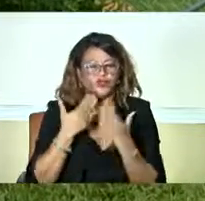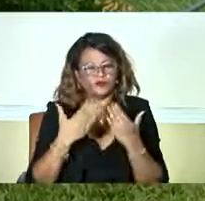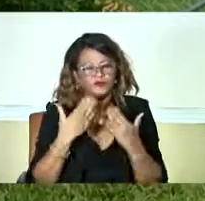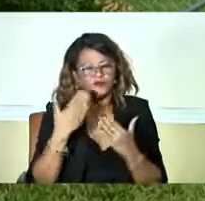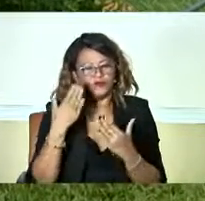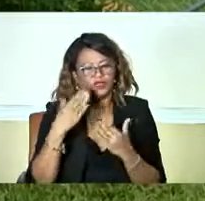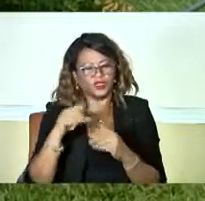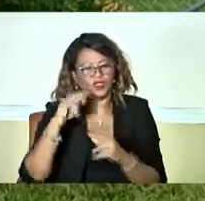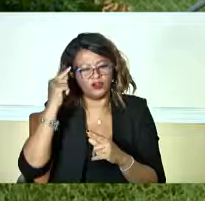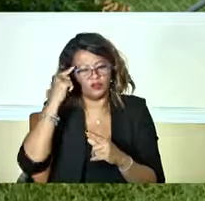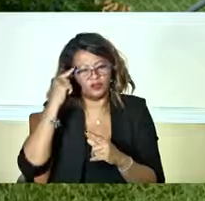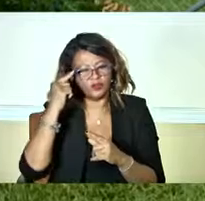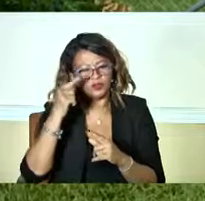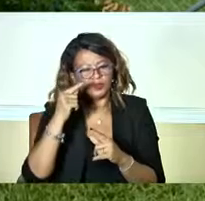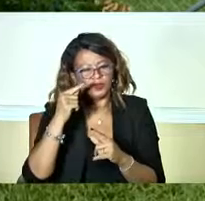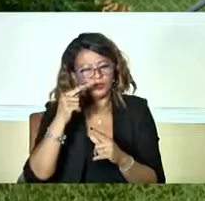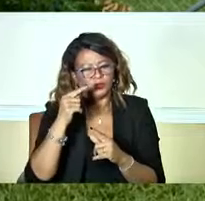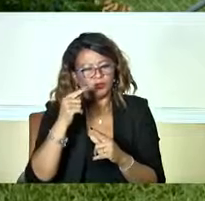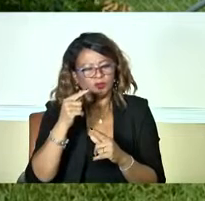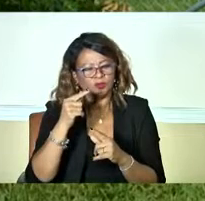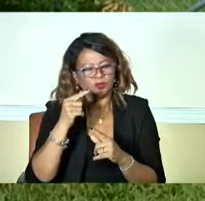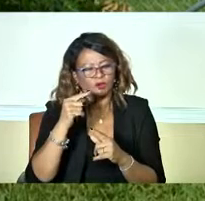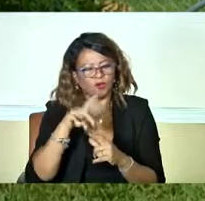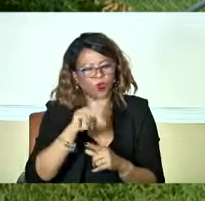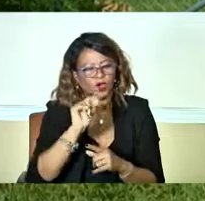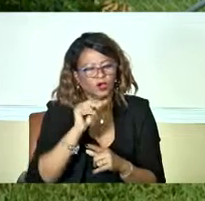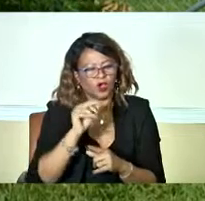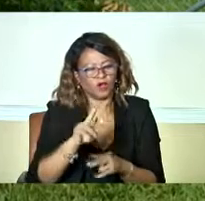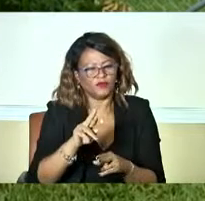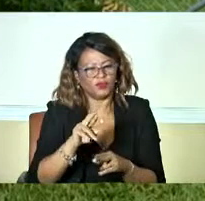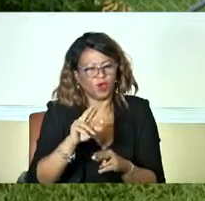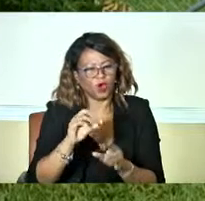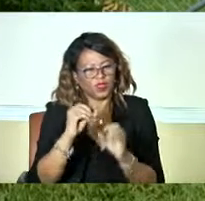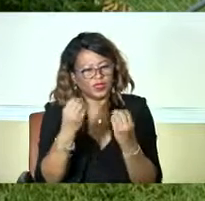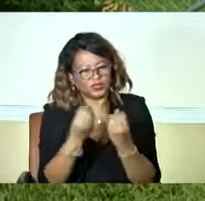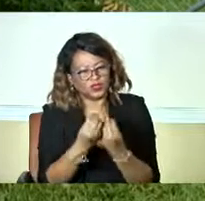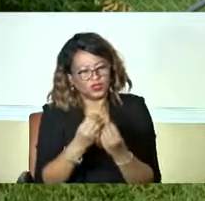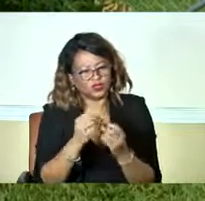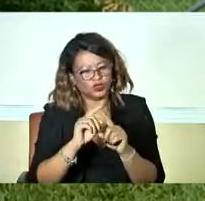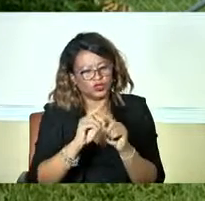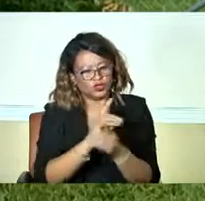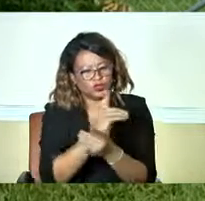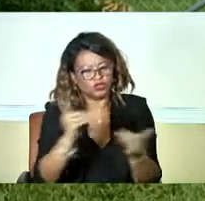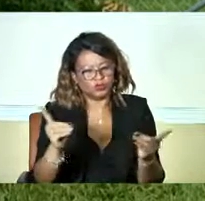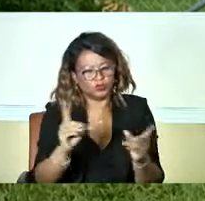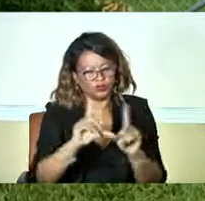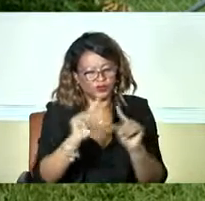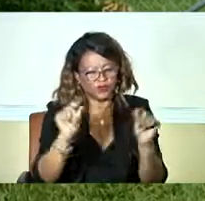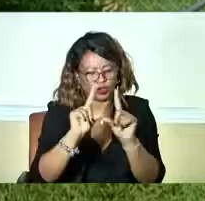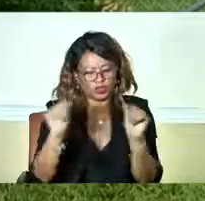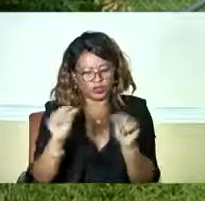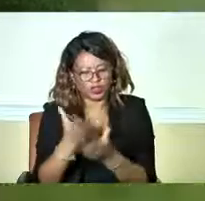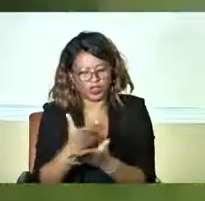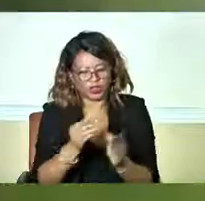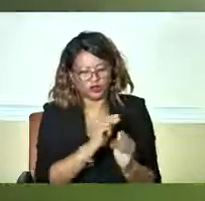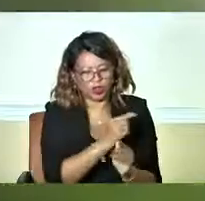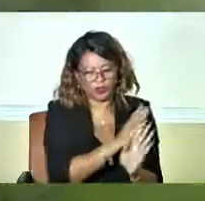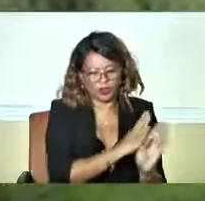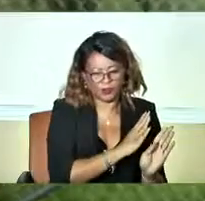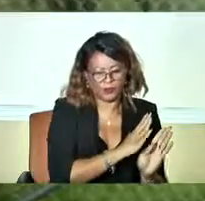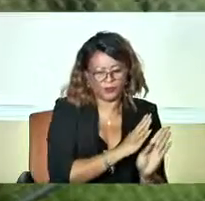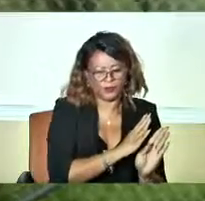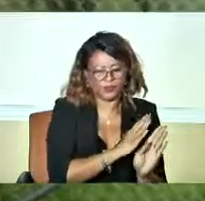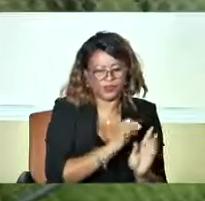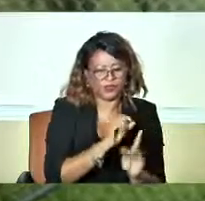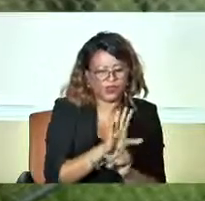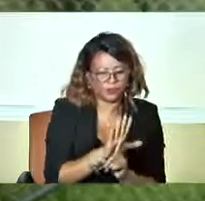for choosing Reach Out Youth Organization as one of the organizations to distribute the vouchers here in Grand Bahama. I could see the